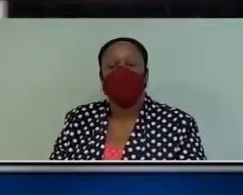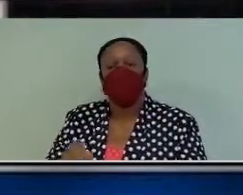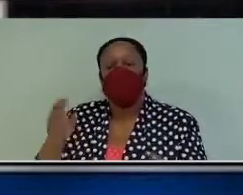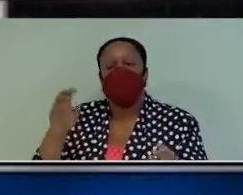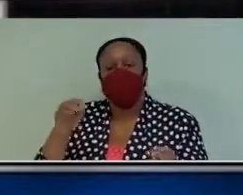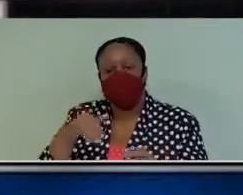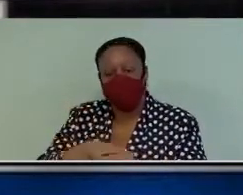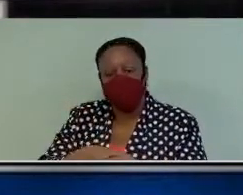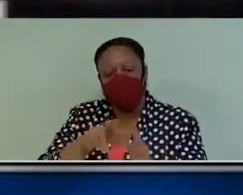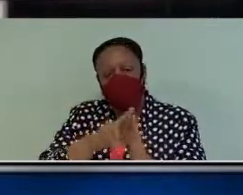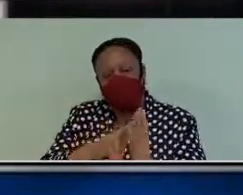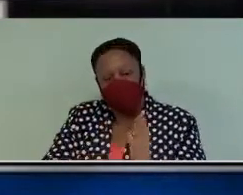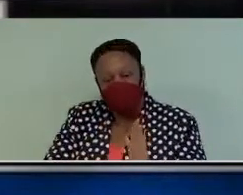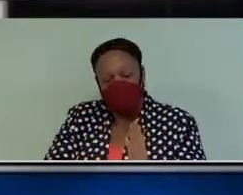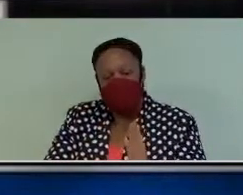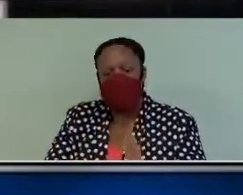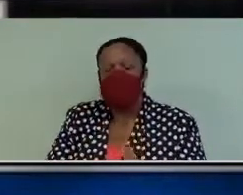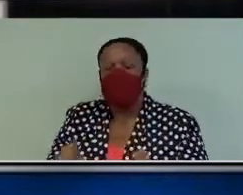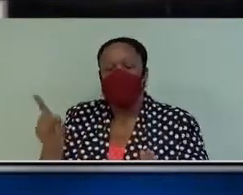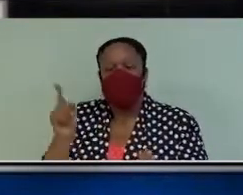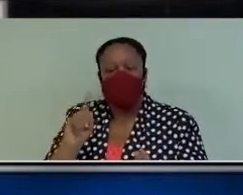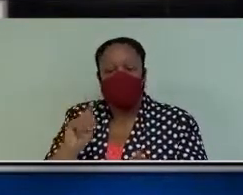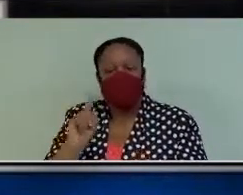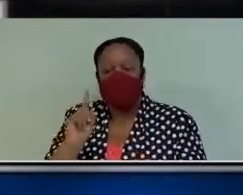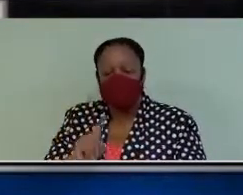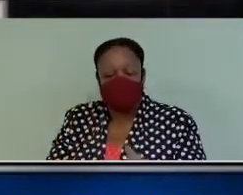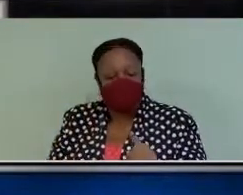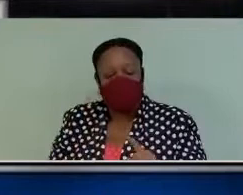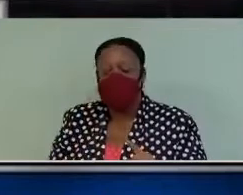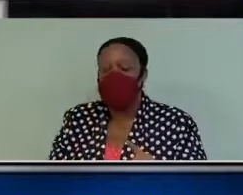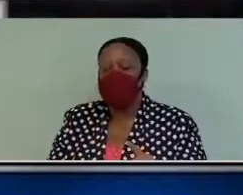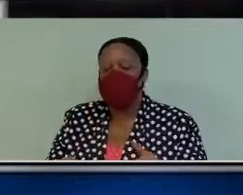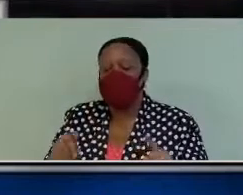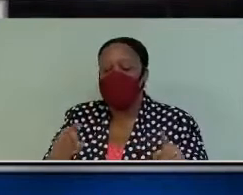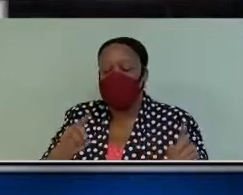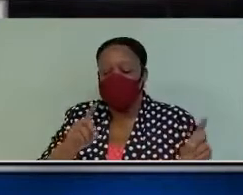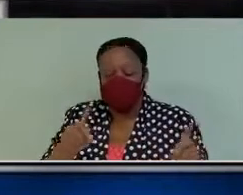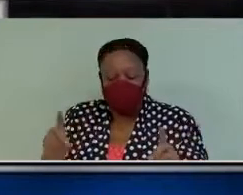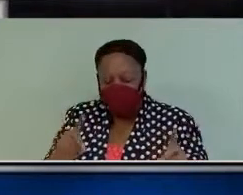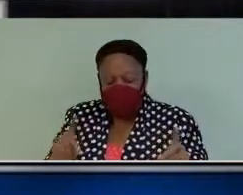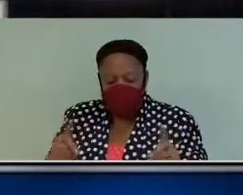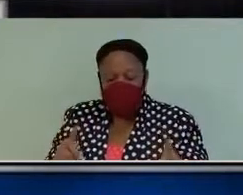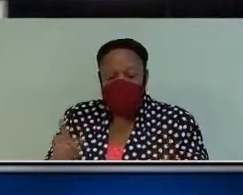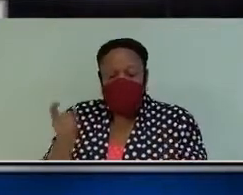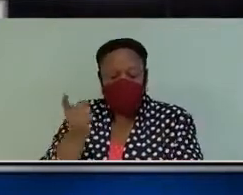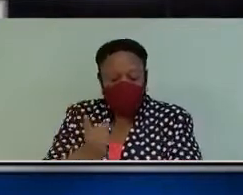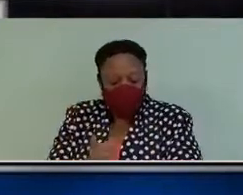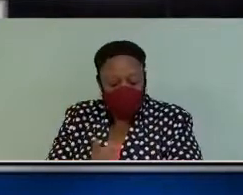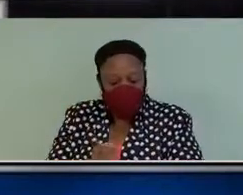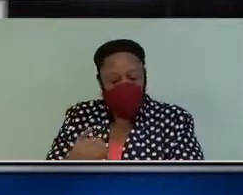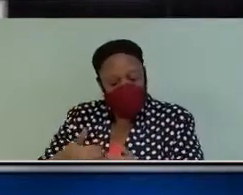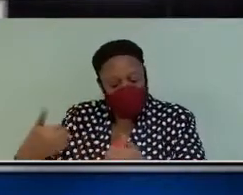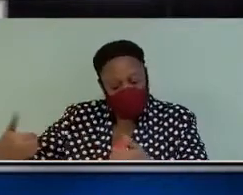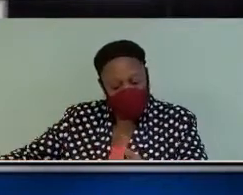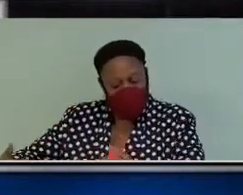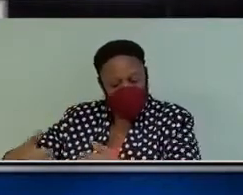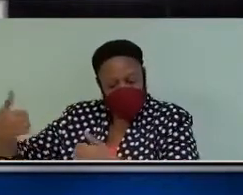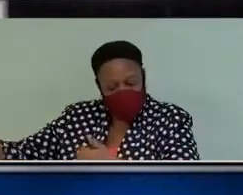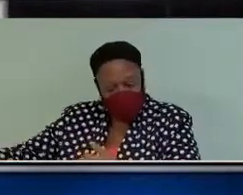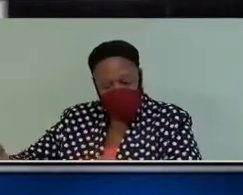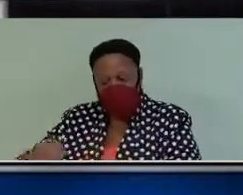that where it is not possible for a business to function in accordance with the provisions of Regulation